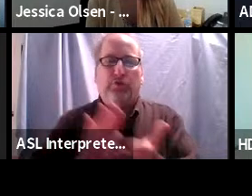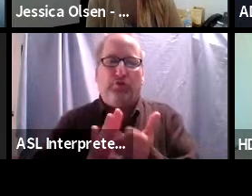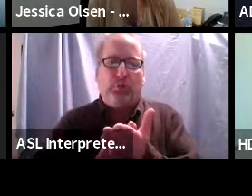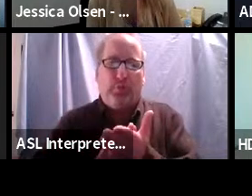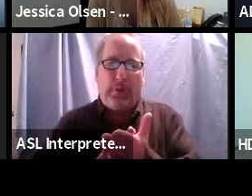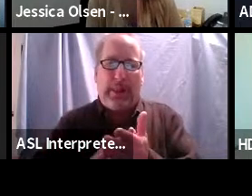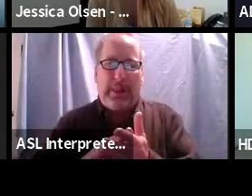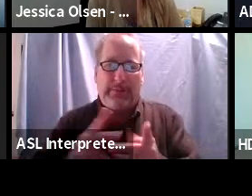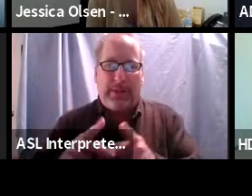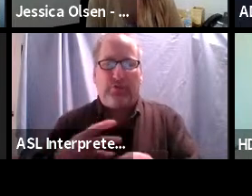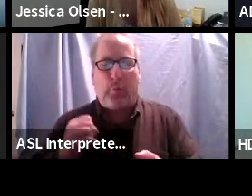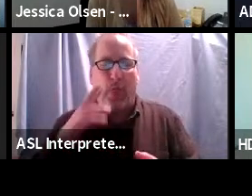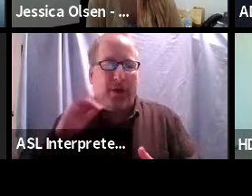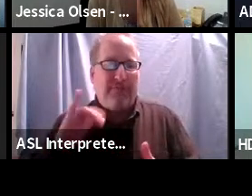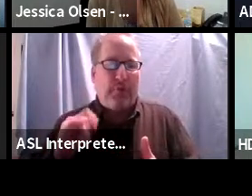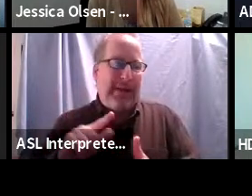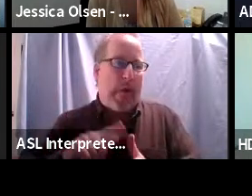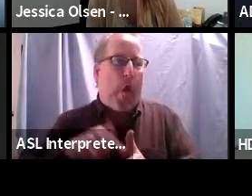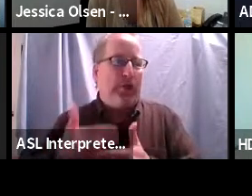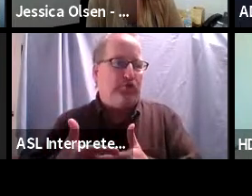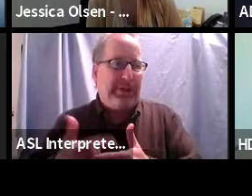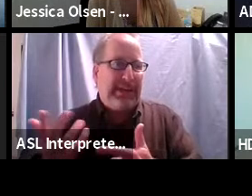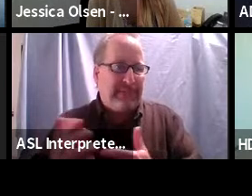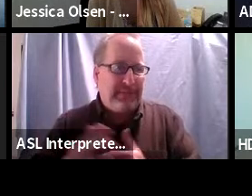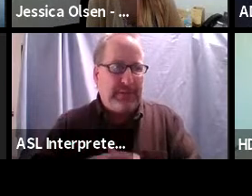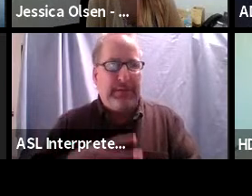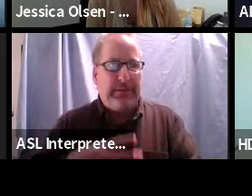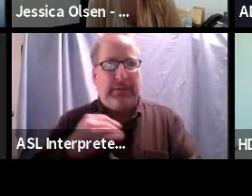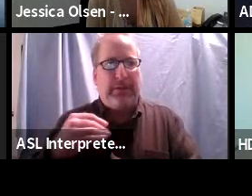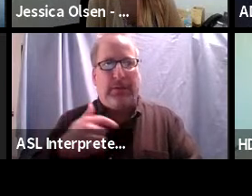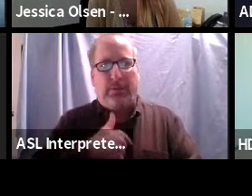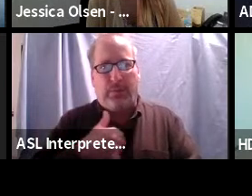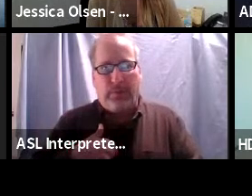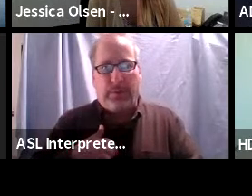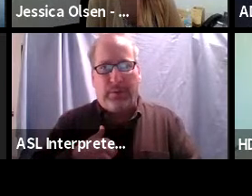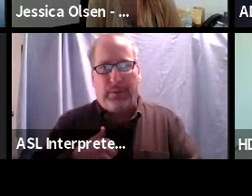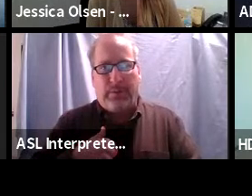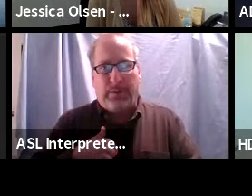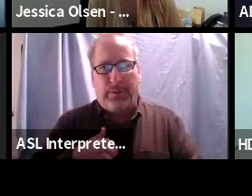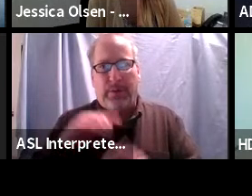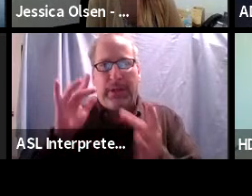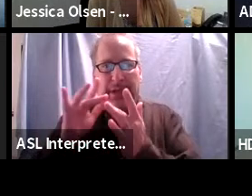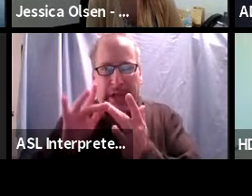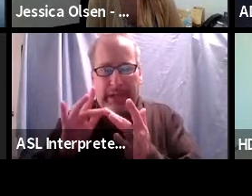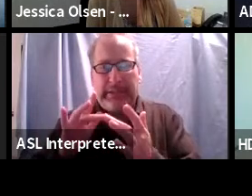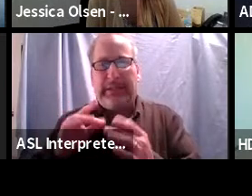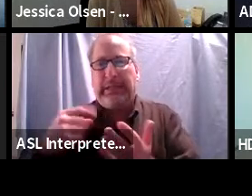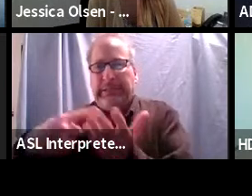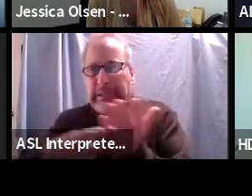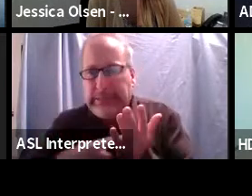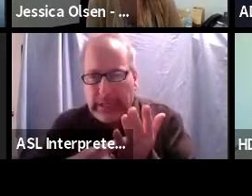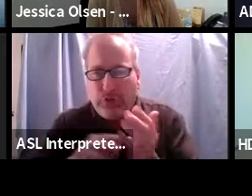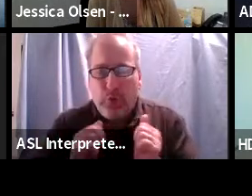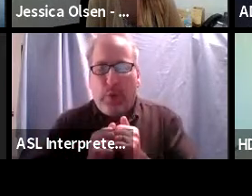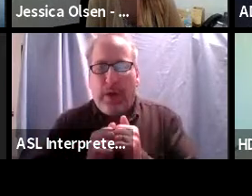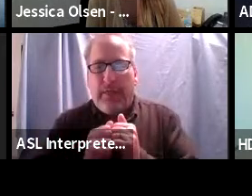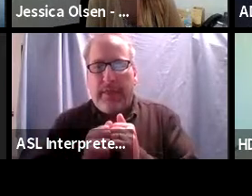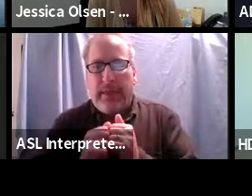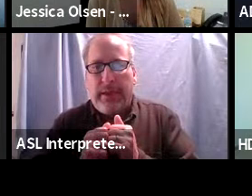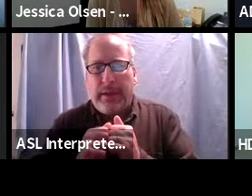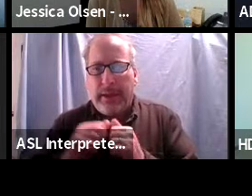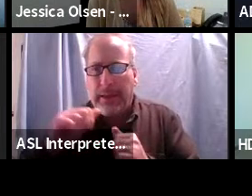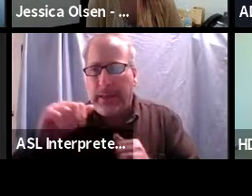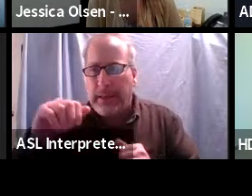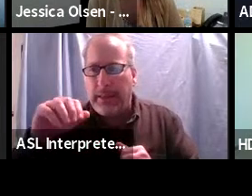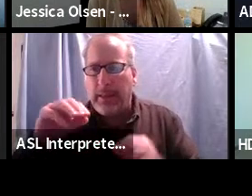looking for alternatives. And we are in contact and discussions with the Hagen